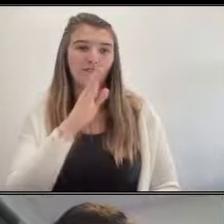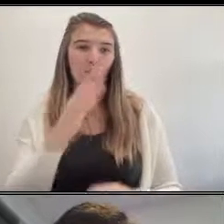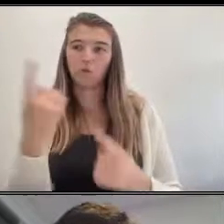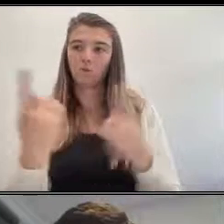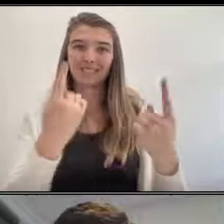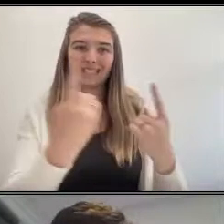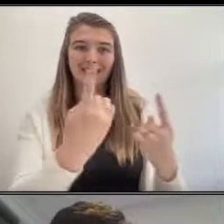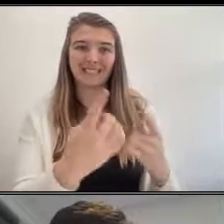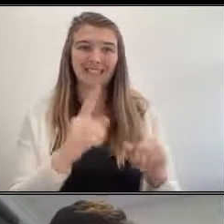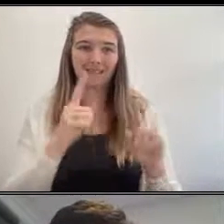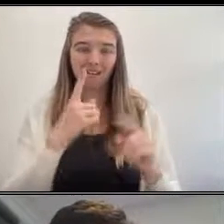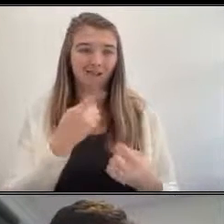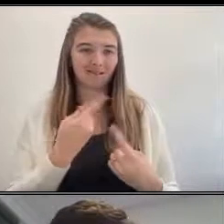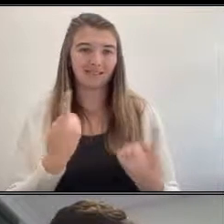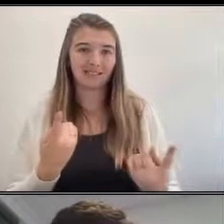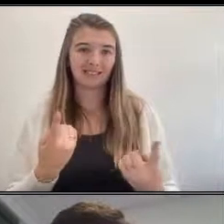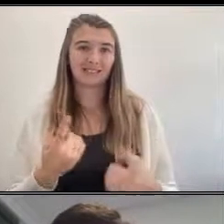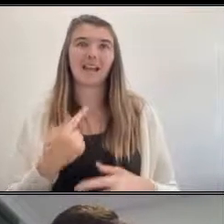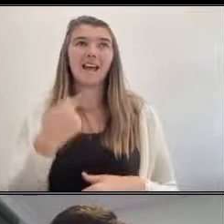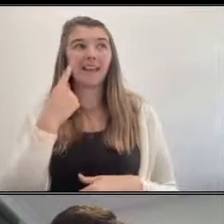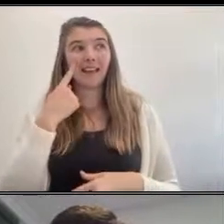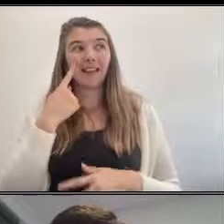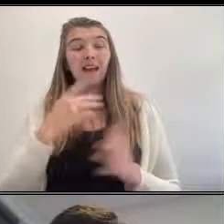5 millimeters can be easier to see,